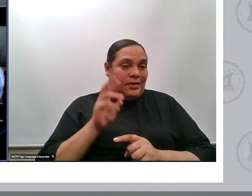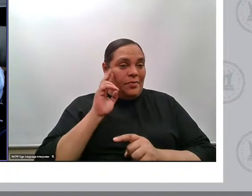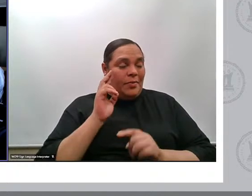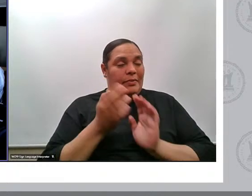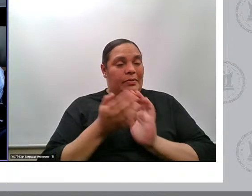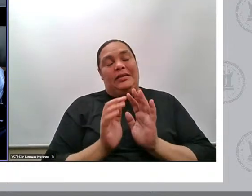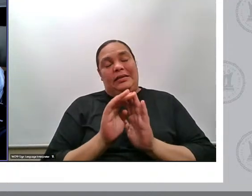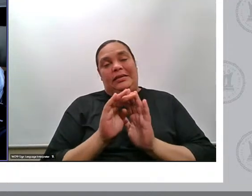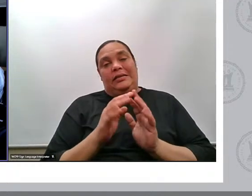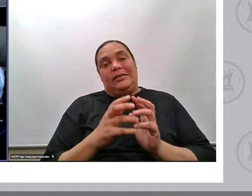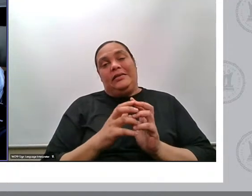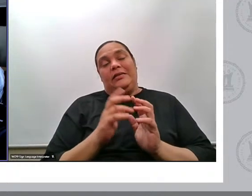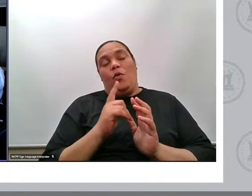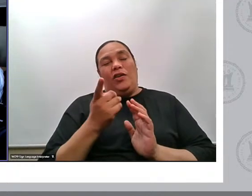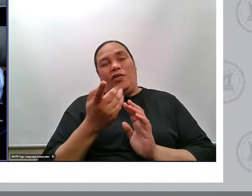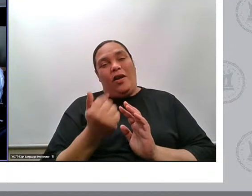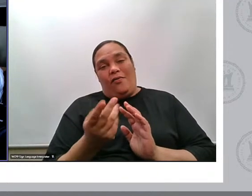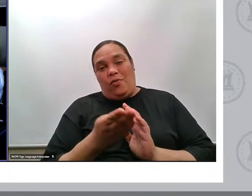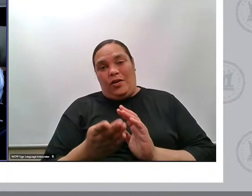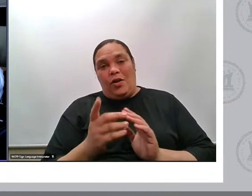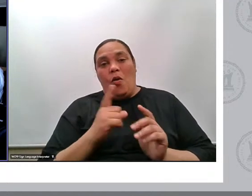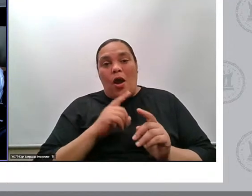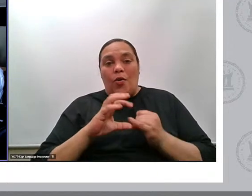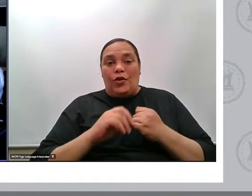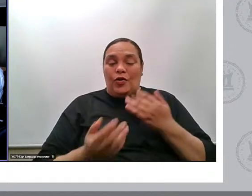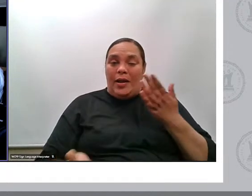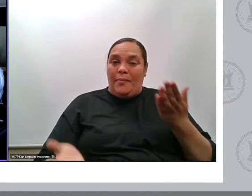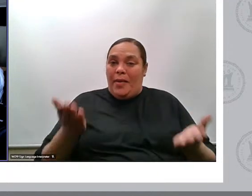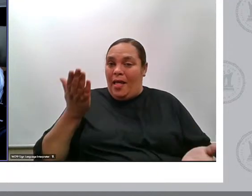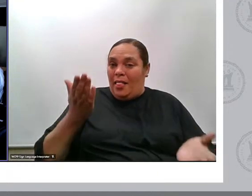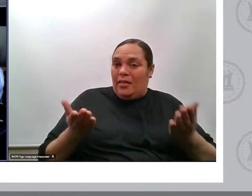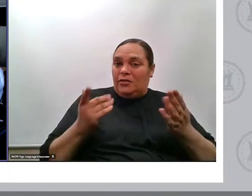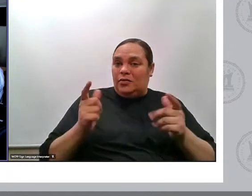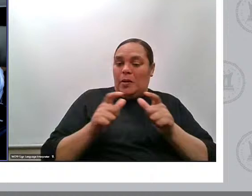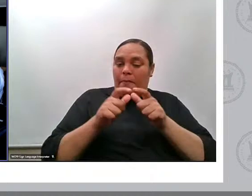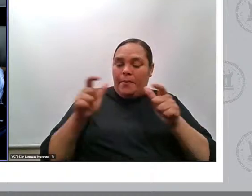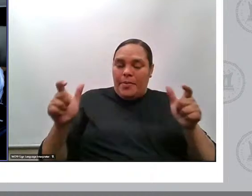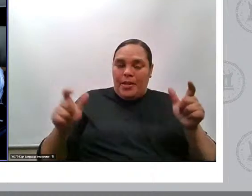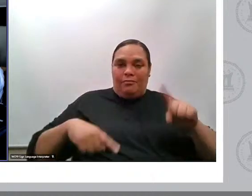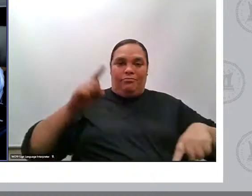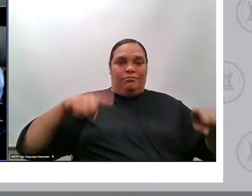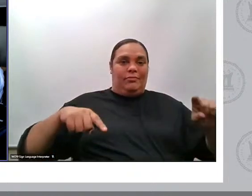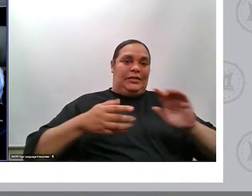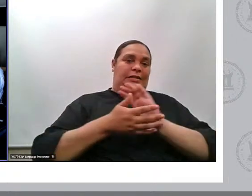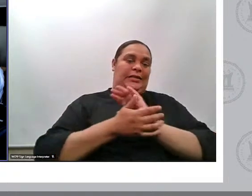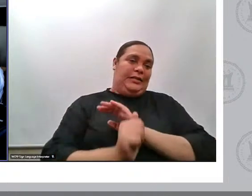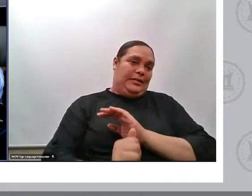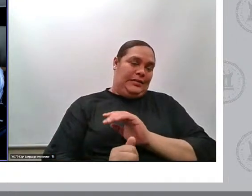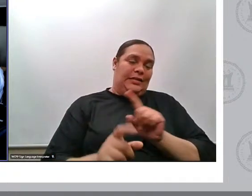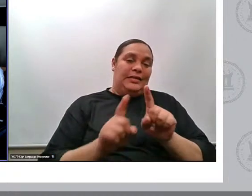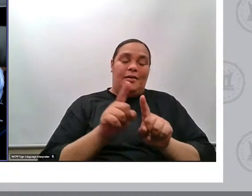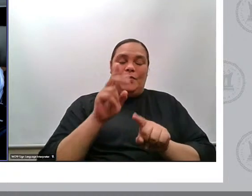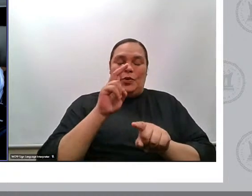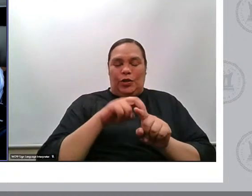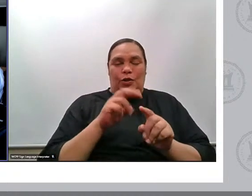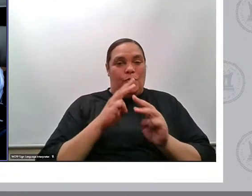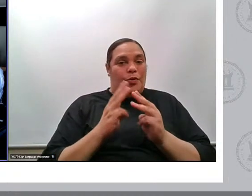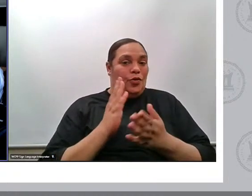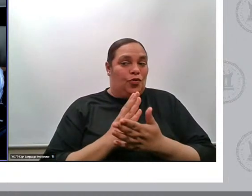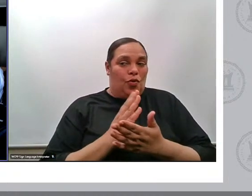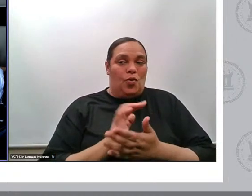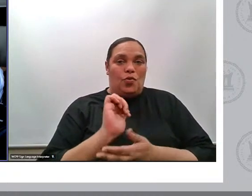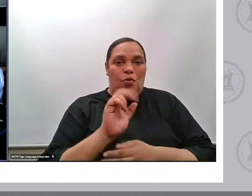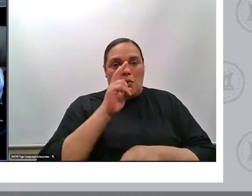on the board. That you want to try and balance a large array of skill sets, and you've got to make sure that there